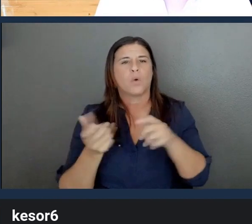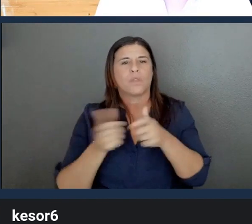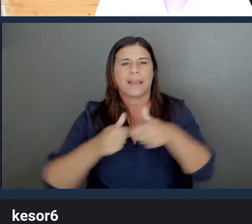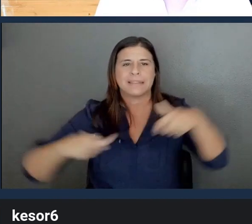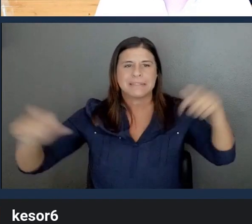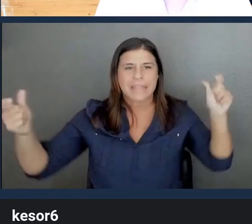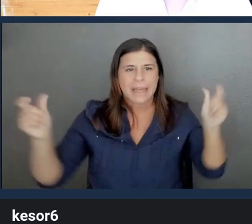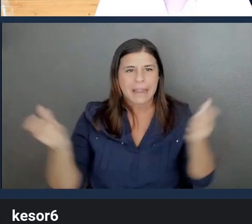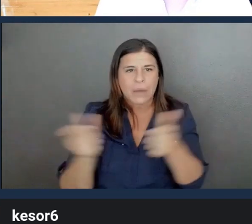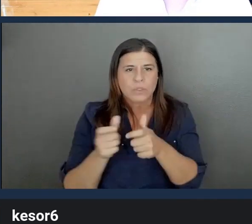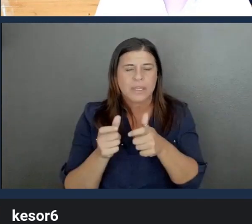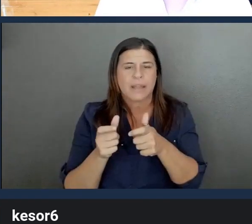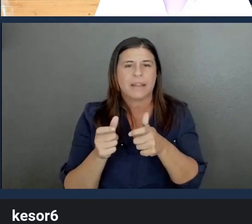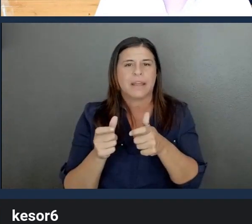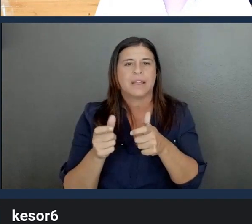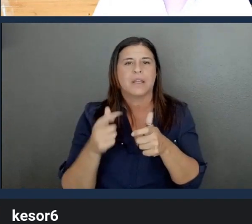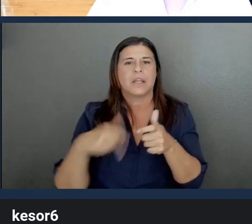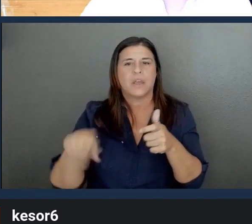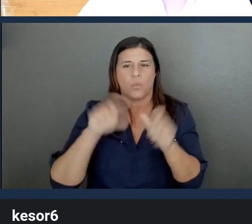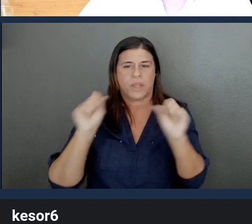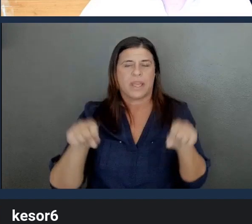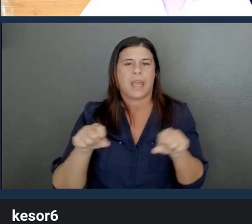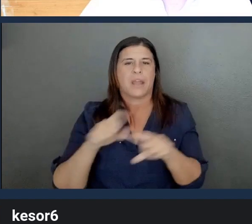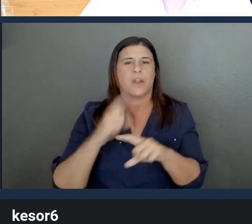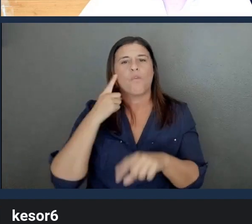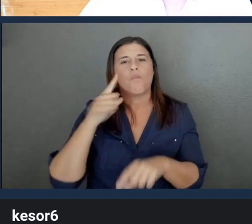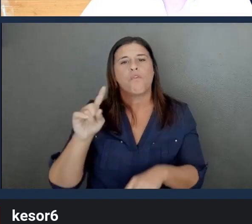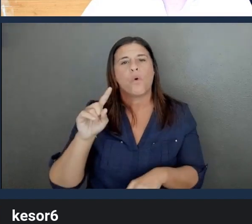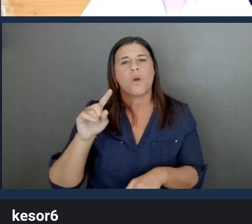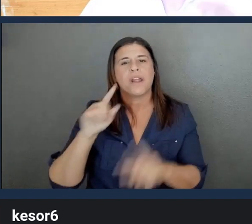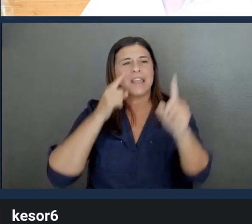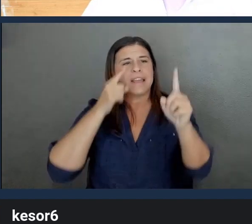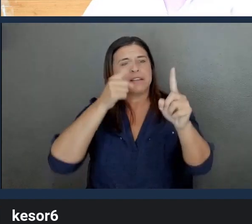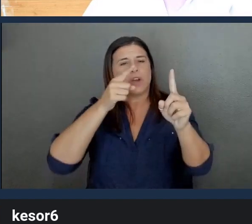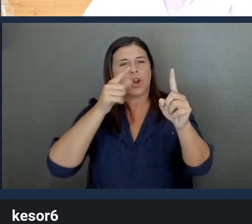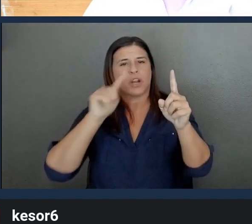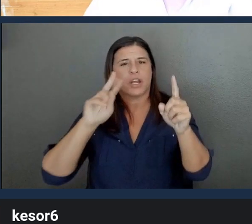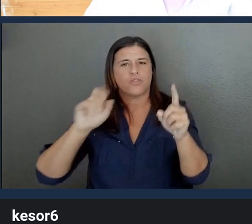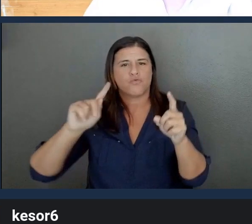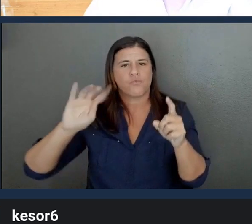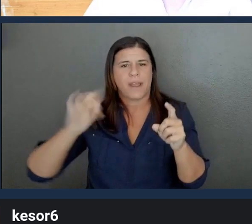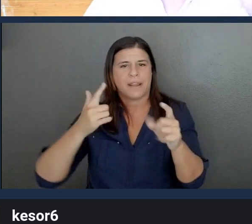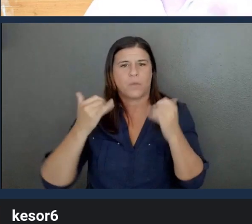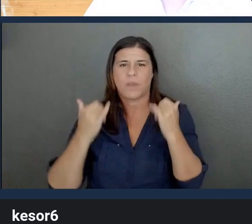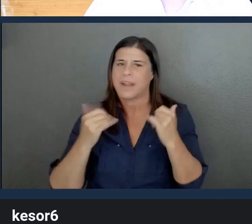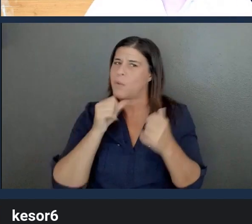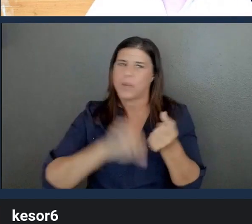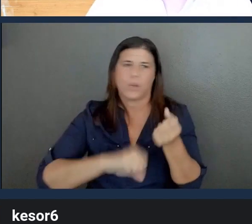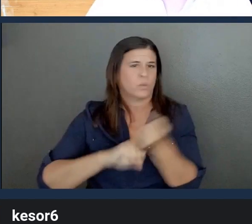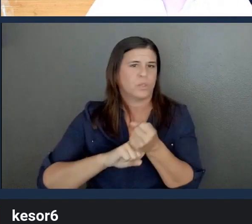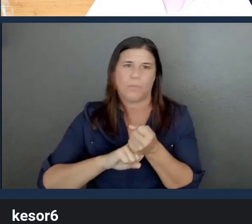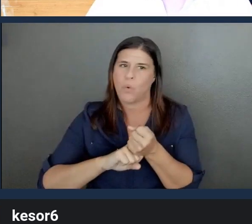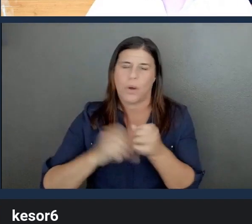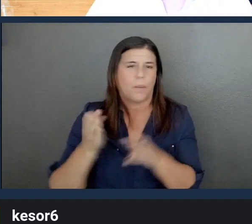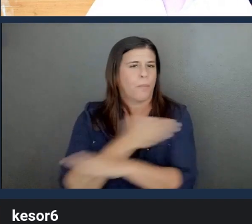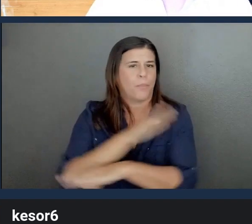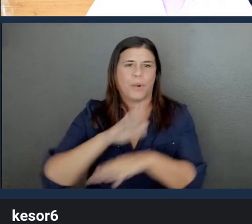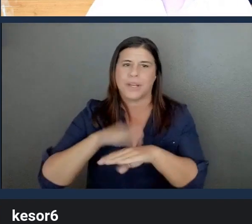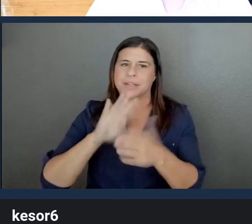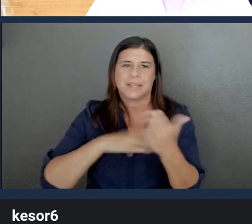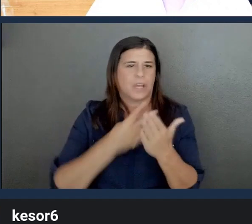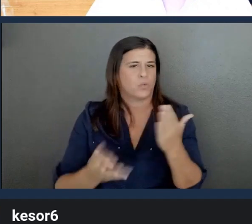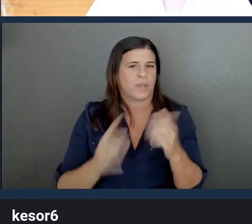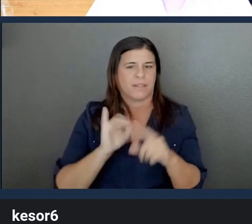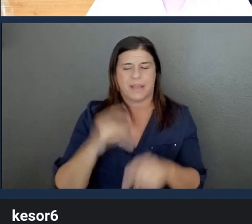or scale in for the weekend. For the target tracking, at the moment, we don't support pre-warming, but this is something